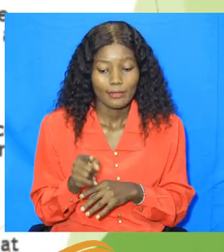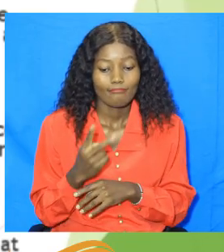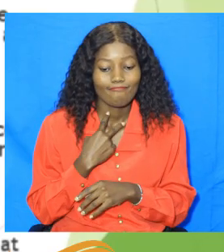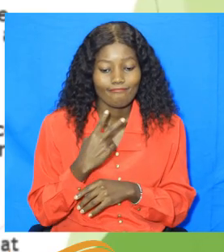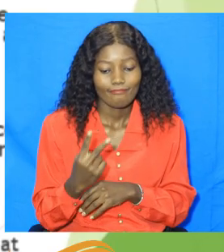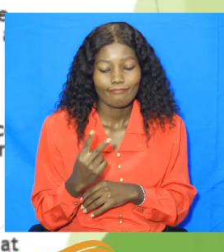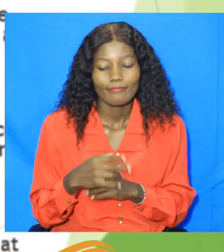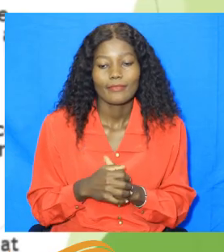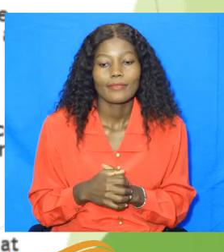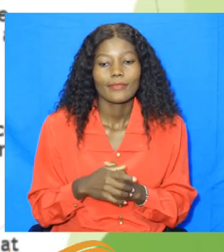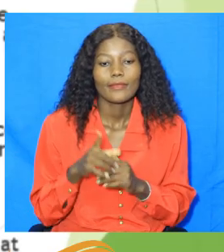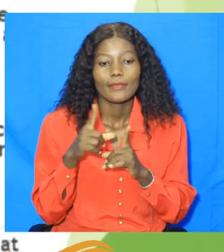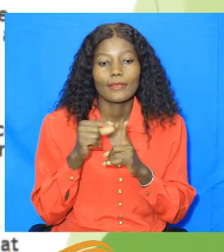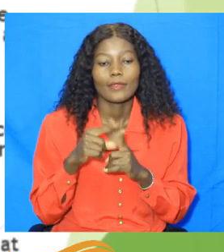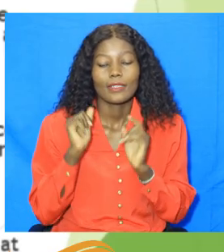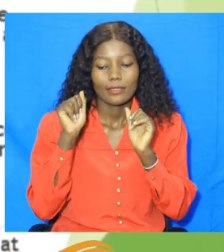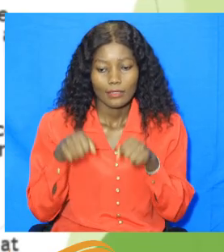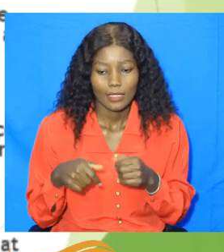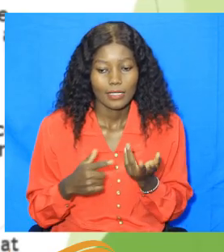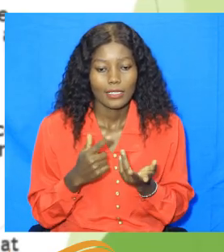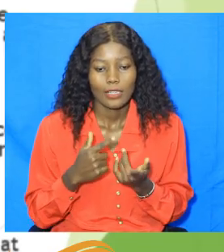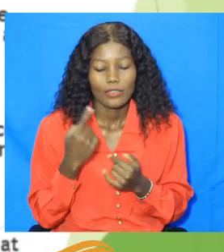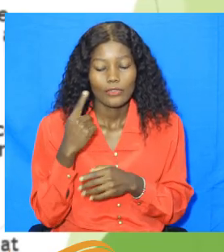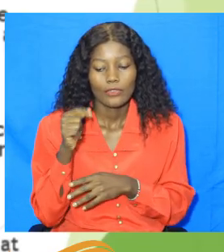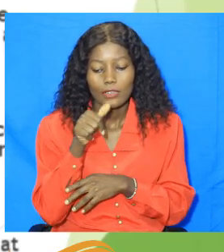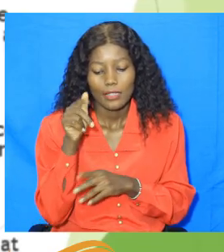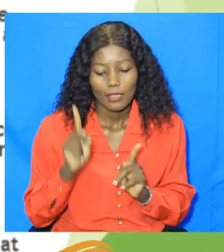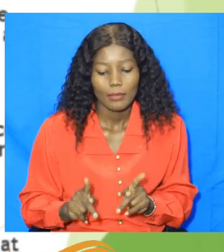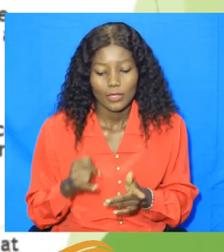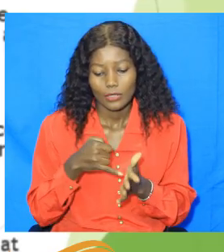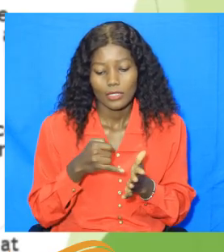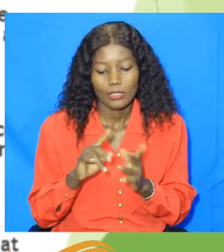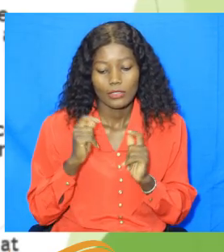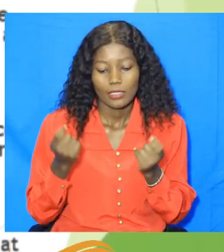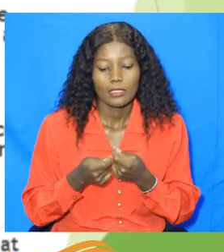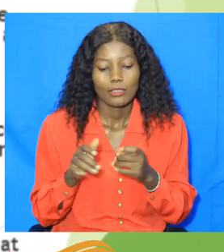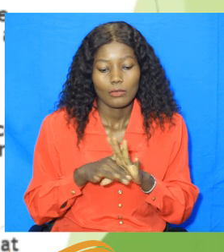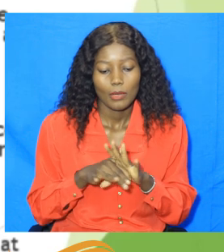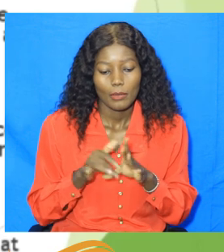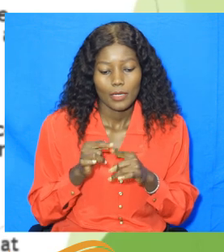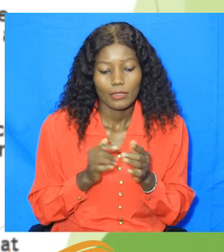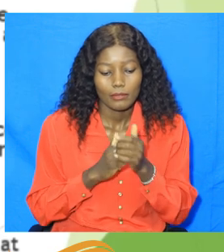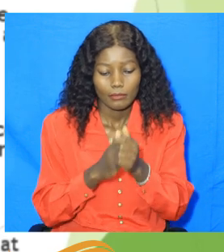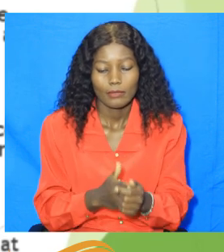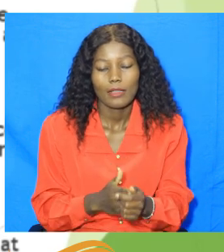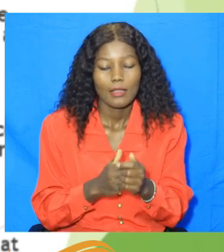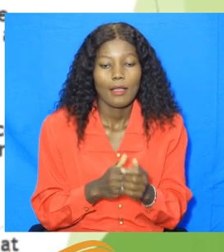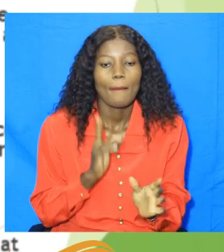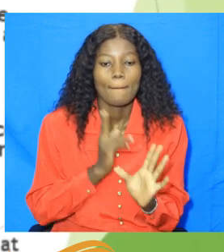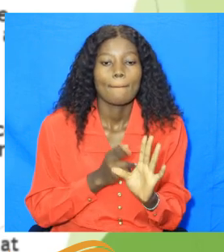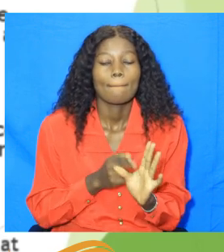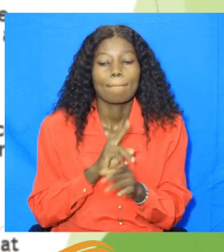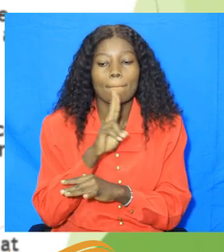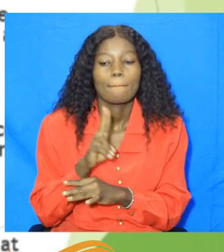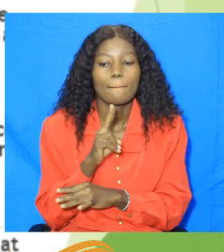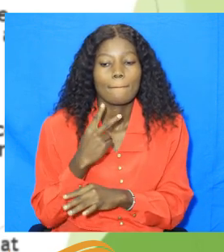they can come from any other person, including team members, to guide tempo of performance. The use of